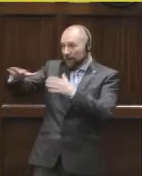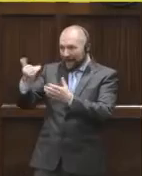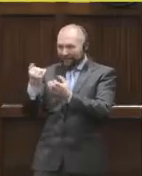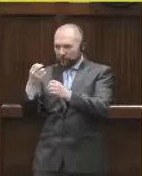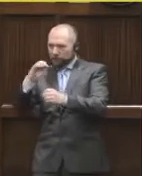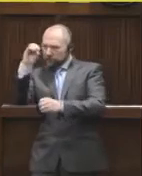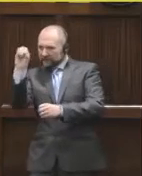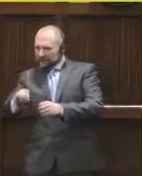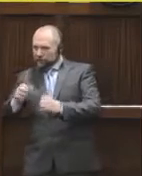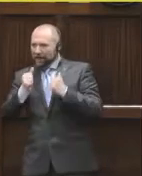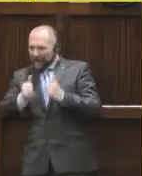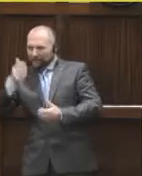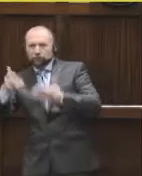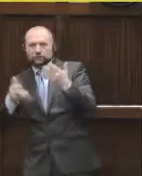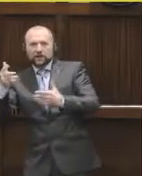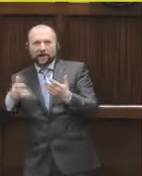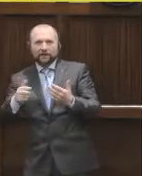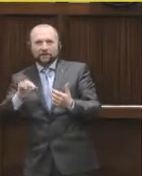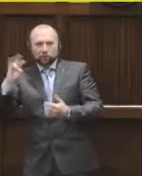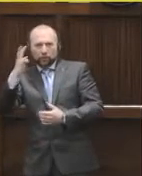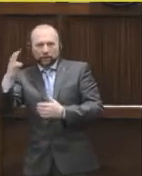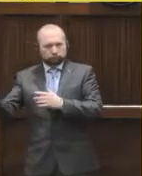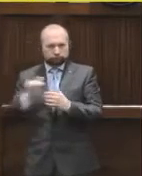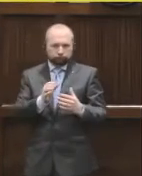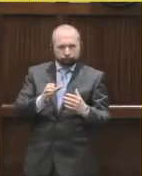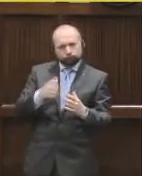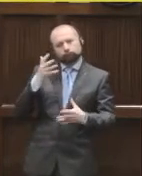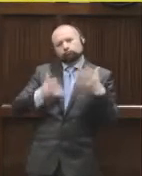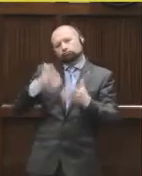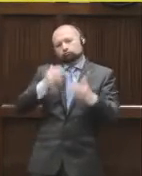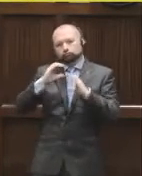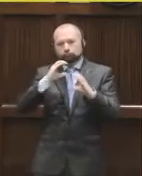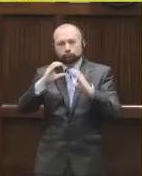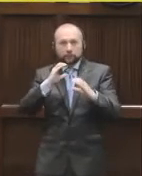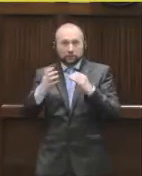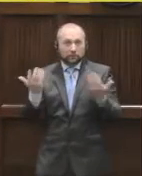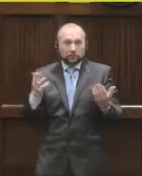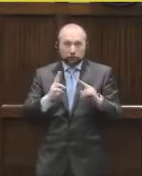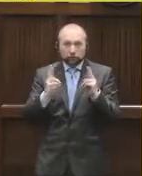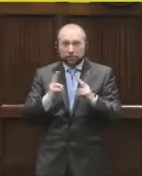people expeditiously and efficiently. I think they deserve that, and as I said,